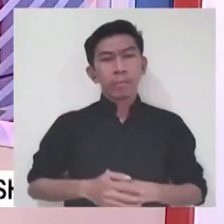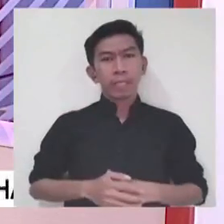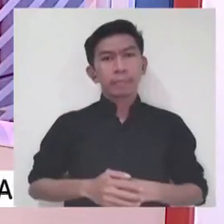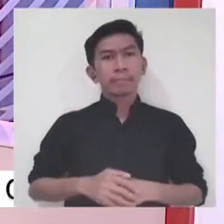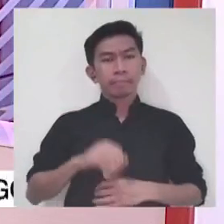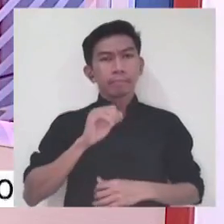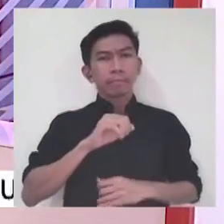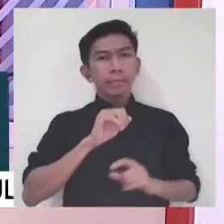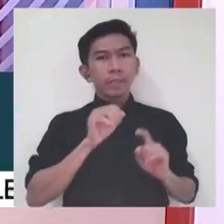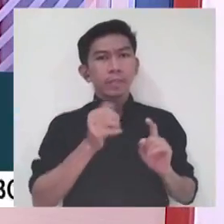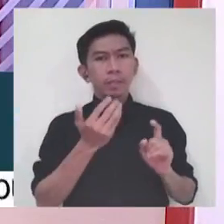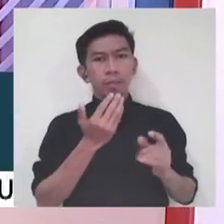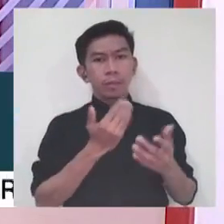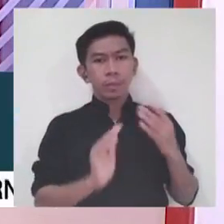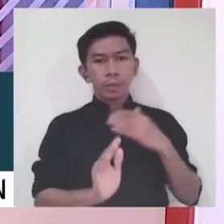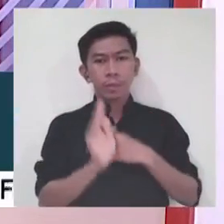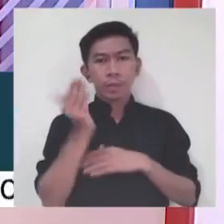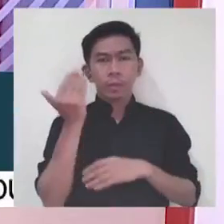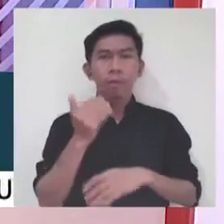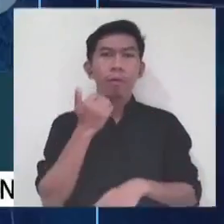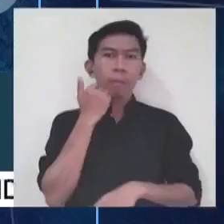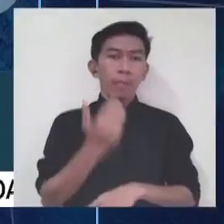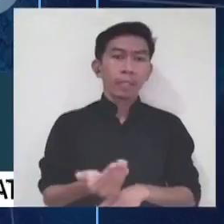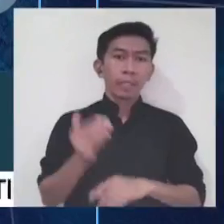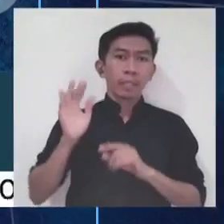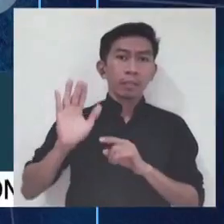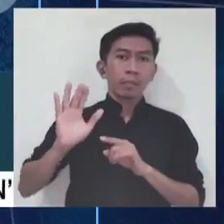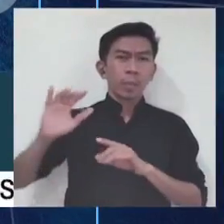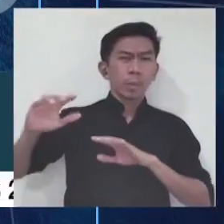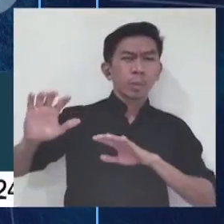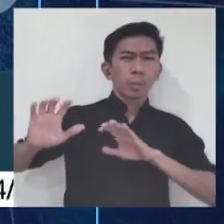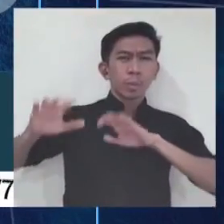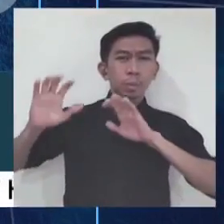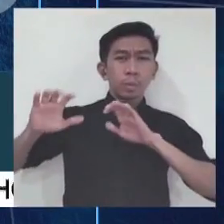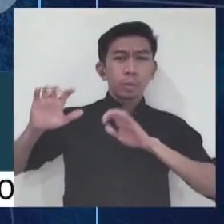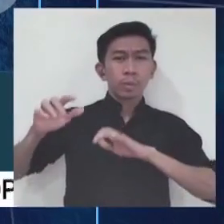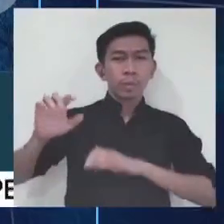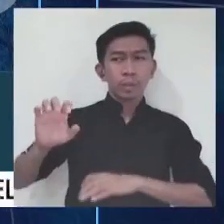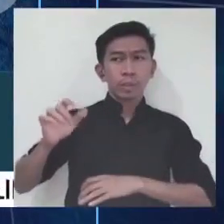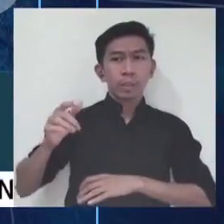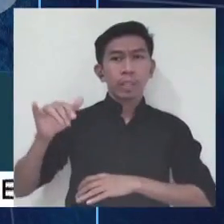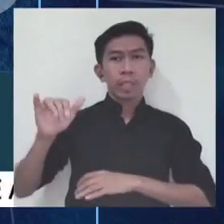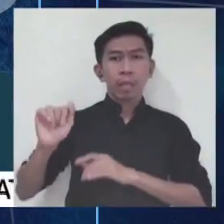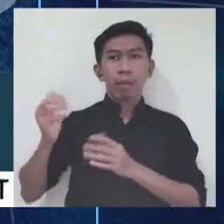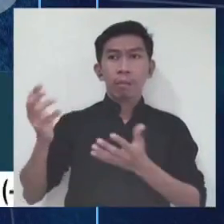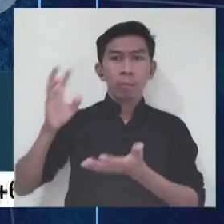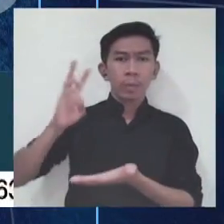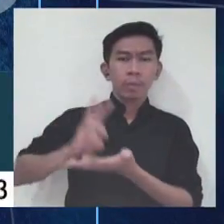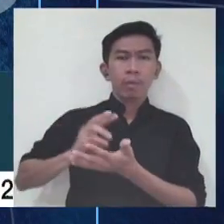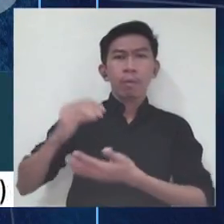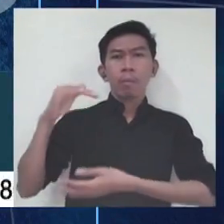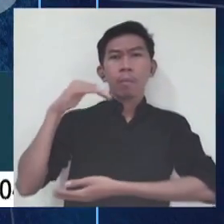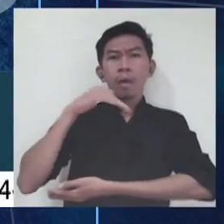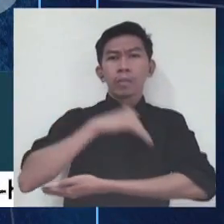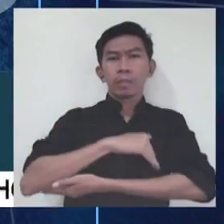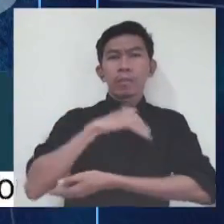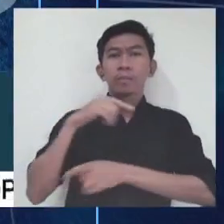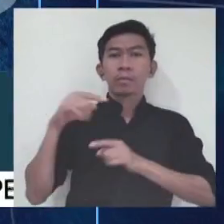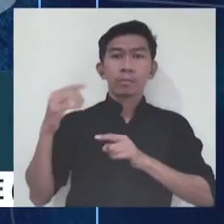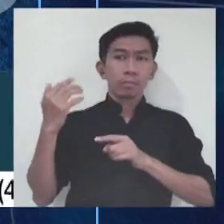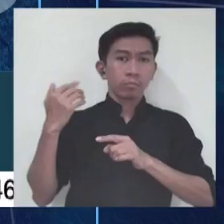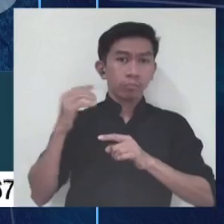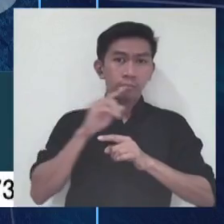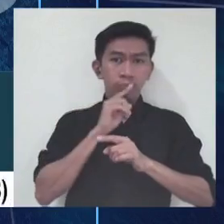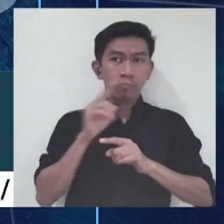A casualty due to the onslaught of Super Typhoon Egay was reported in Mountain Province. According to the